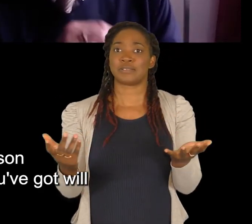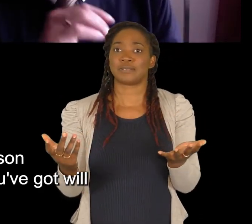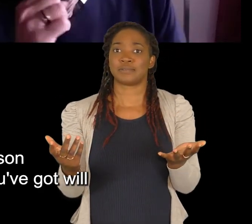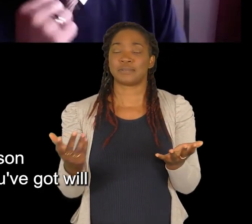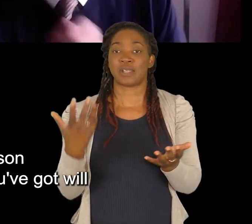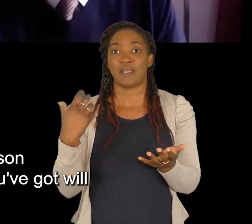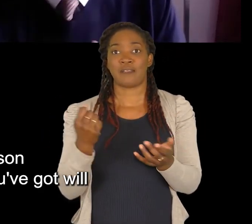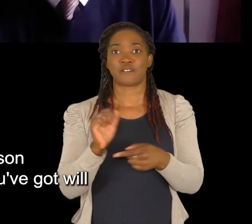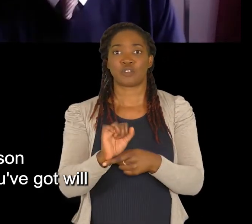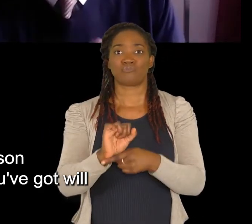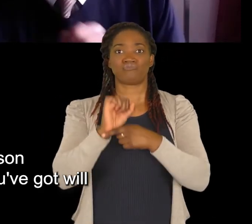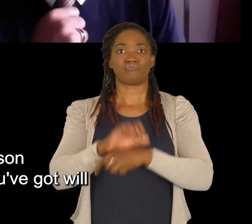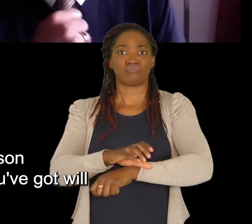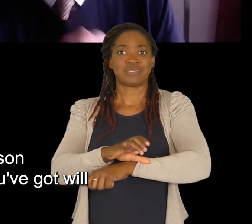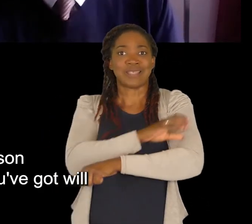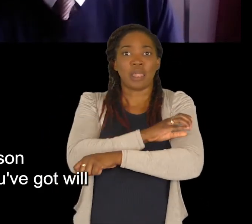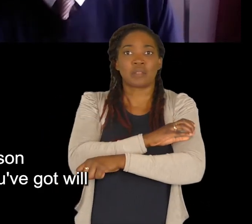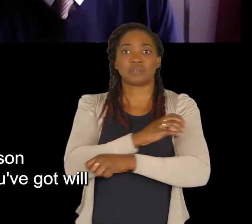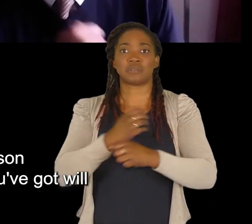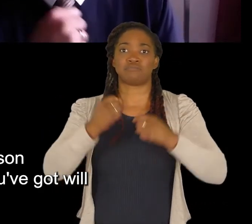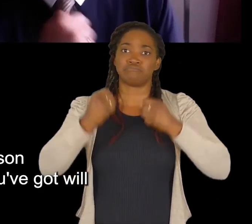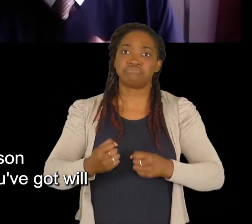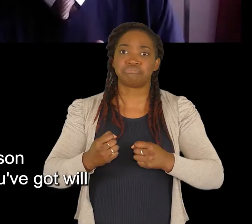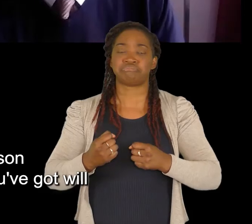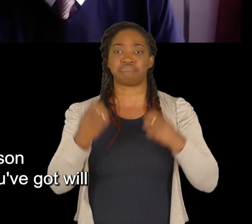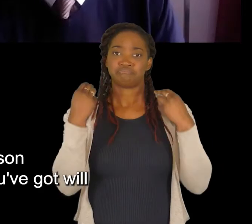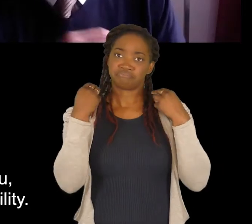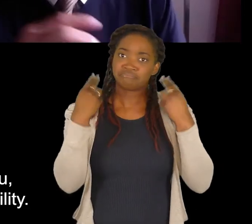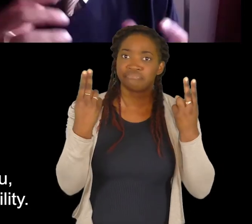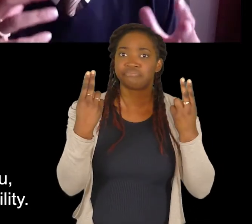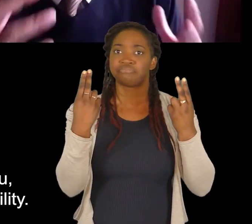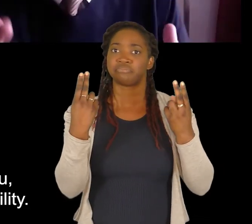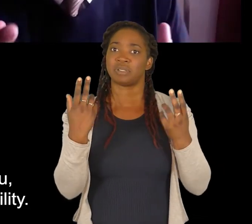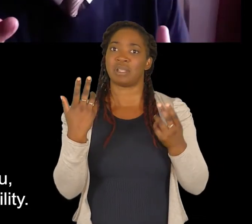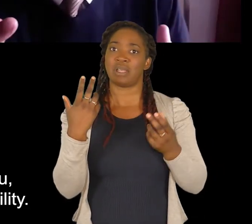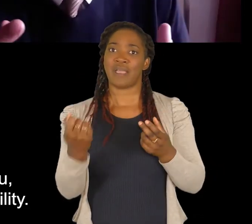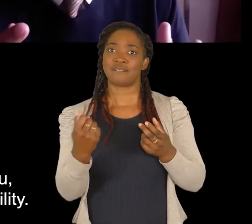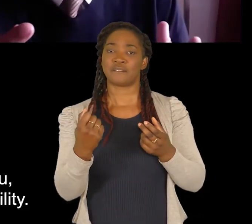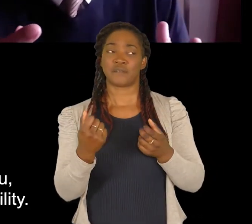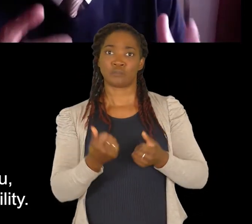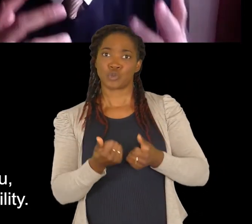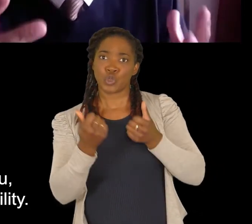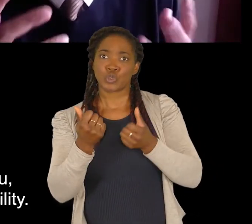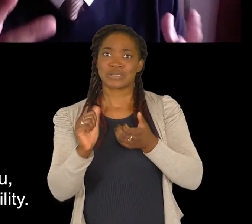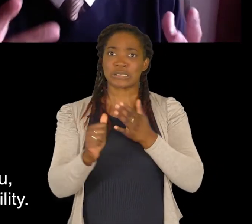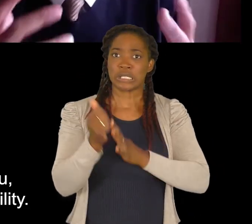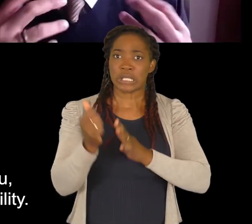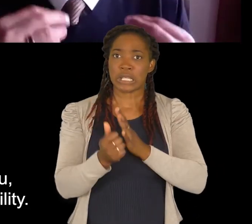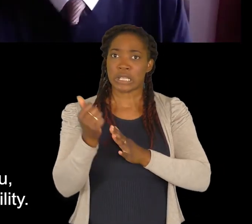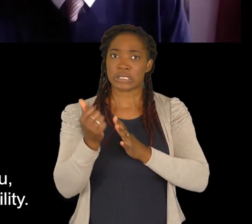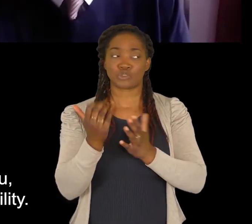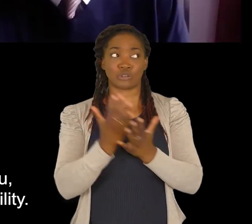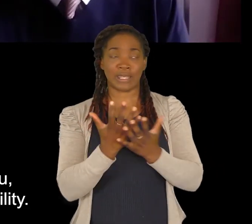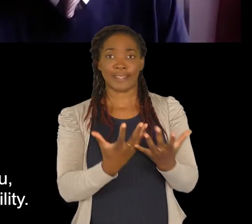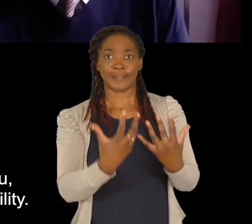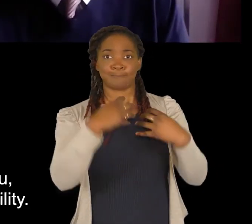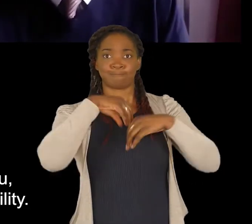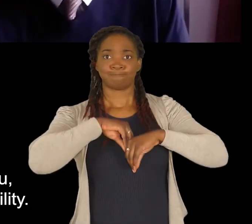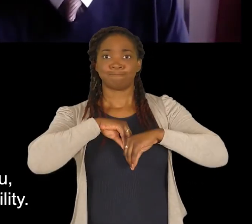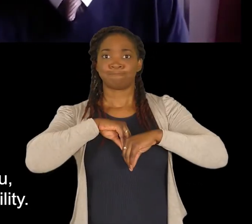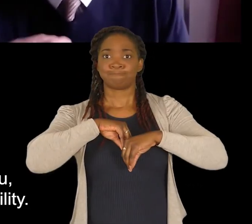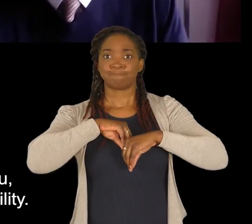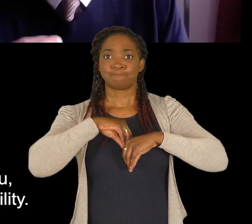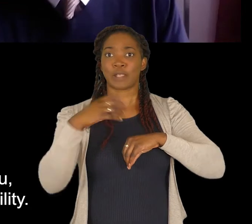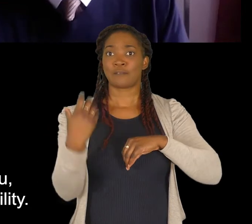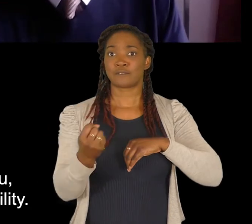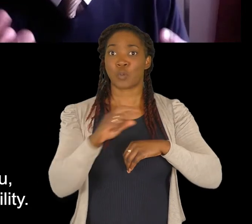one. You've got resilience, you've got willpower, you've got determination, you've got soft skills that are inherent in